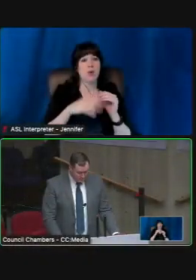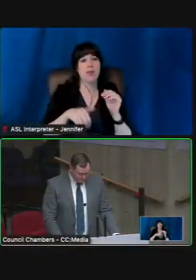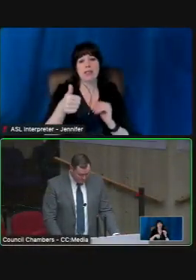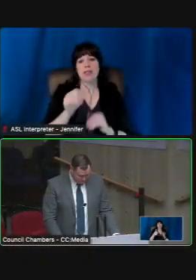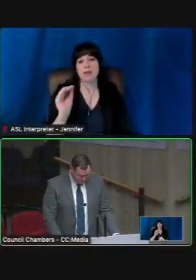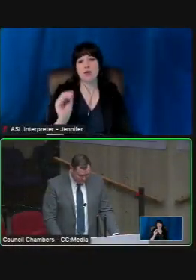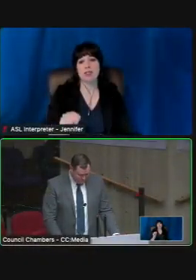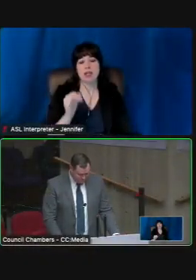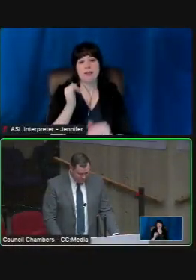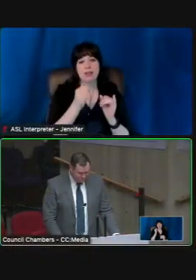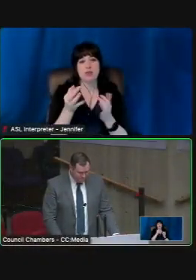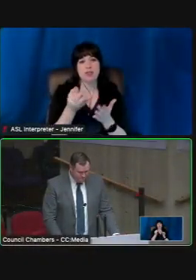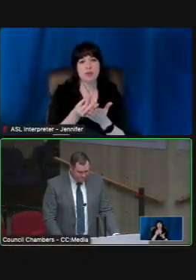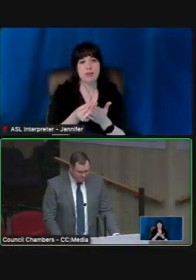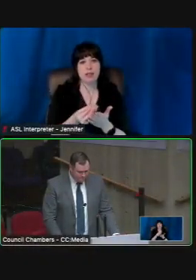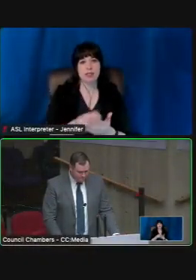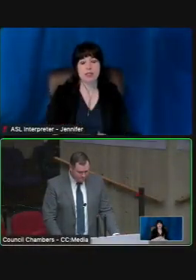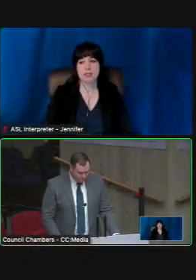fund.